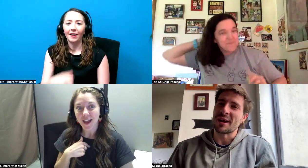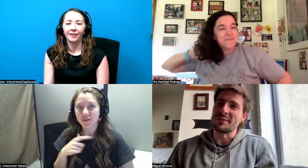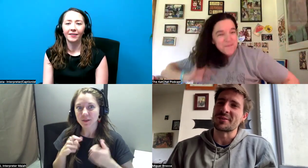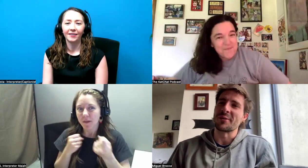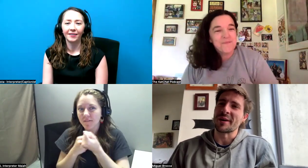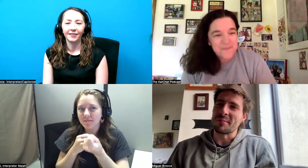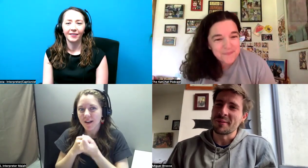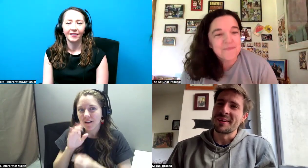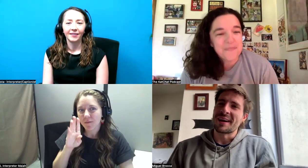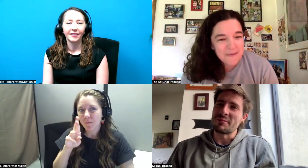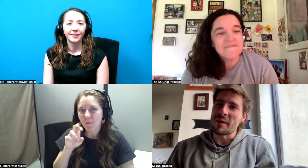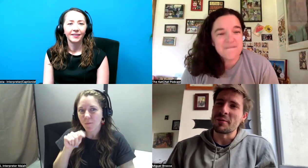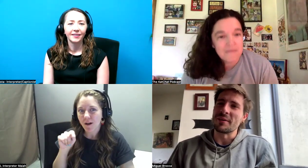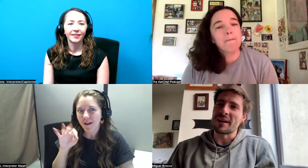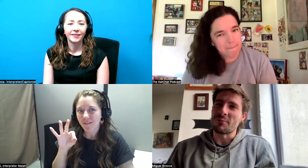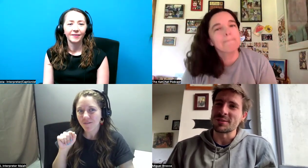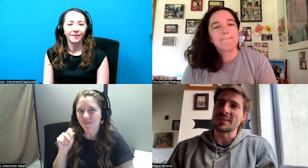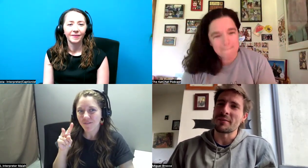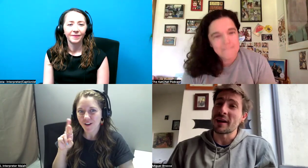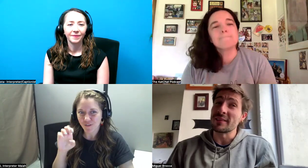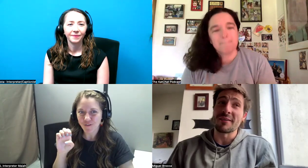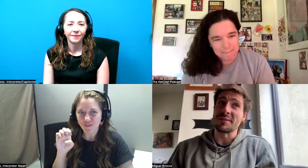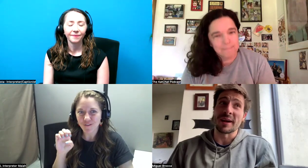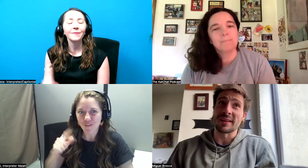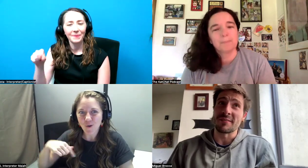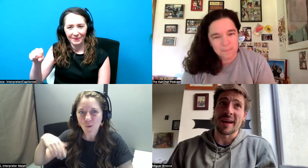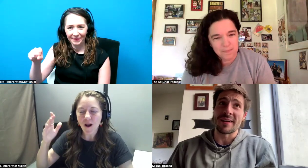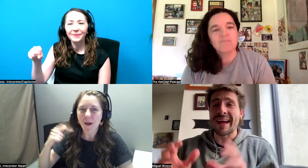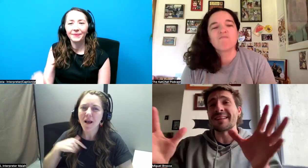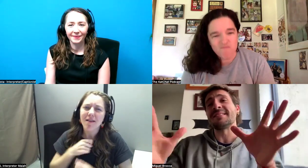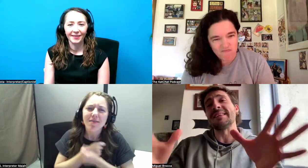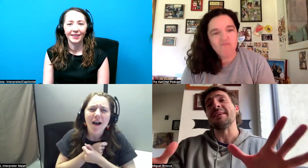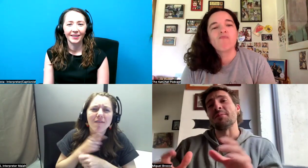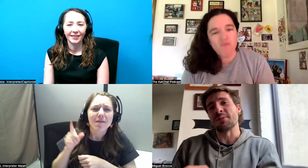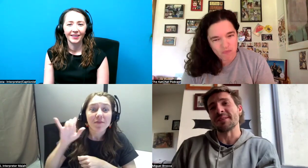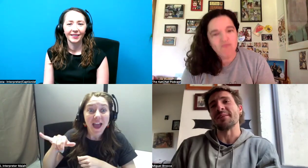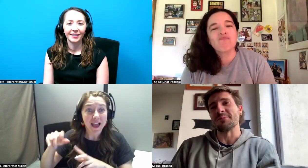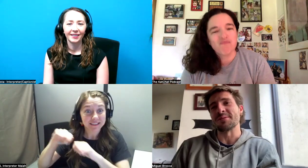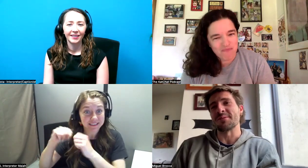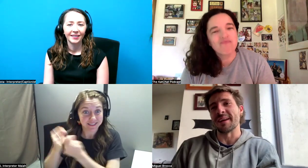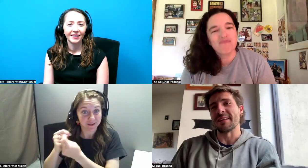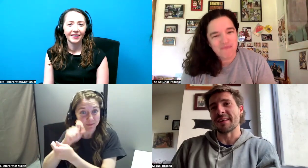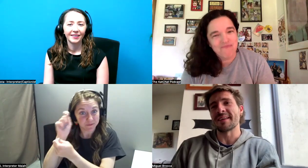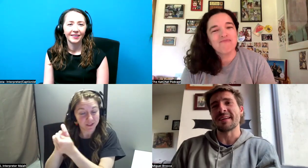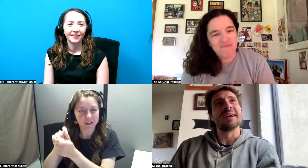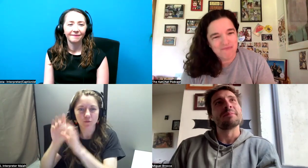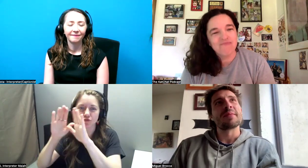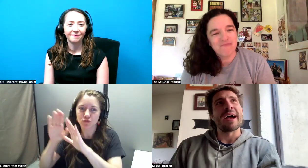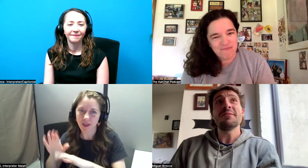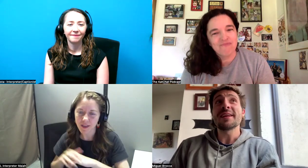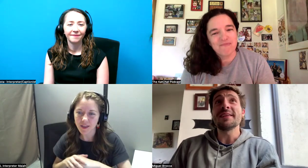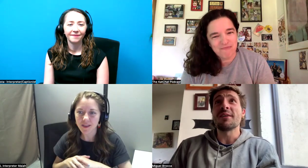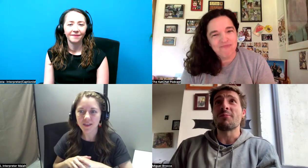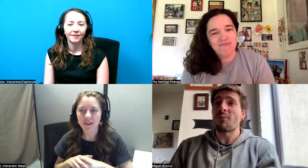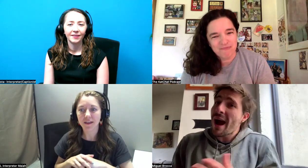Favre when I was growing up. I remember watching. Mm. I love him. I love that team in particular was great. I think